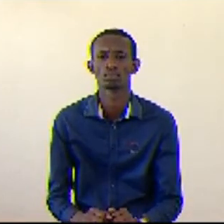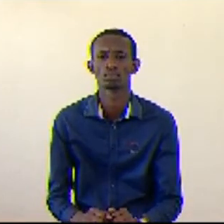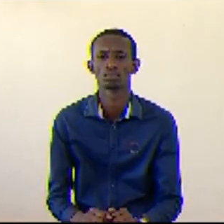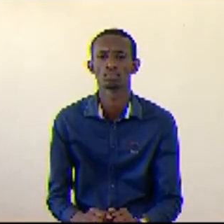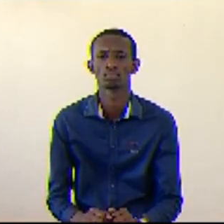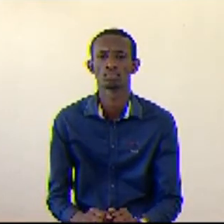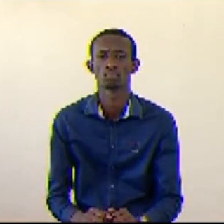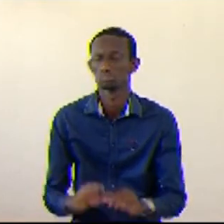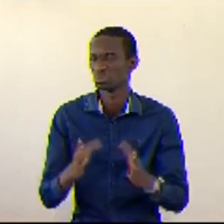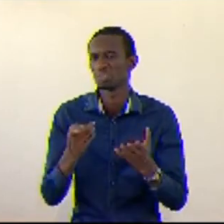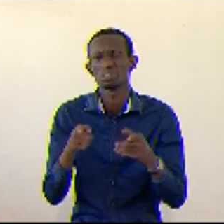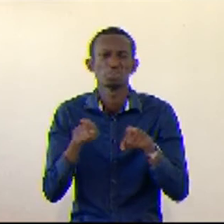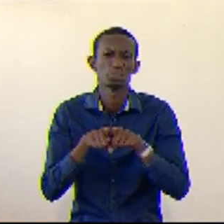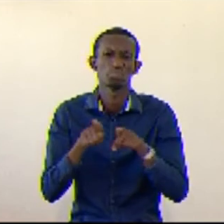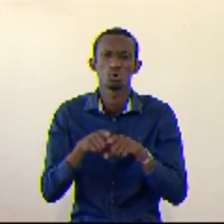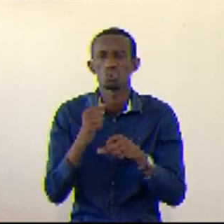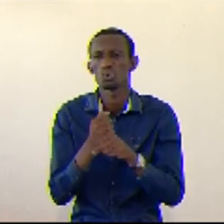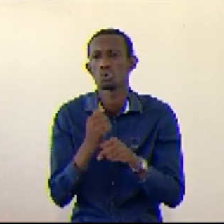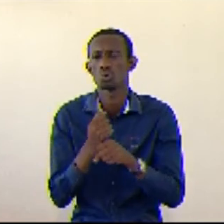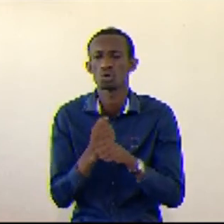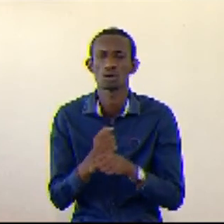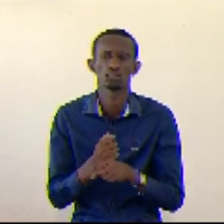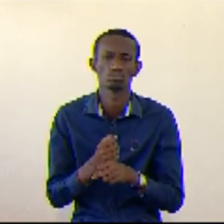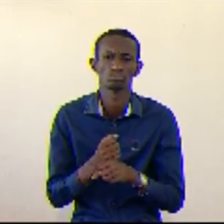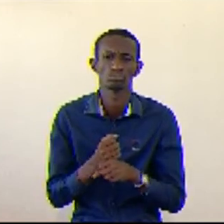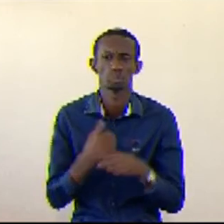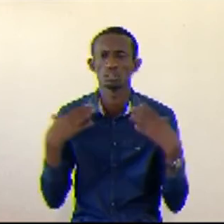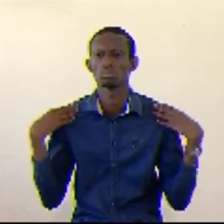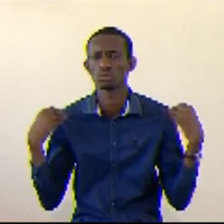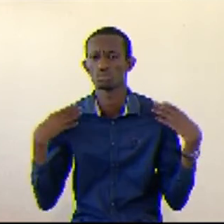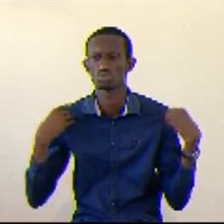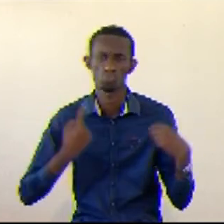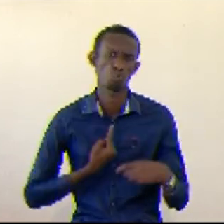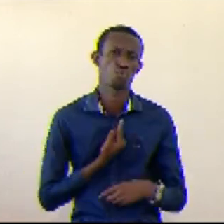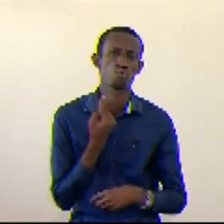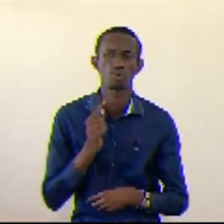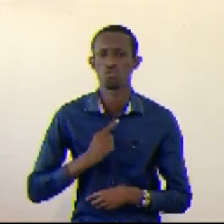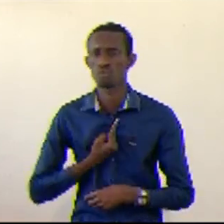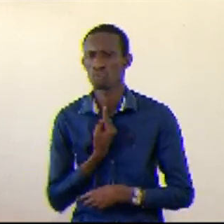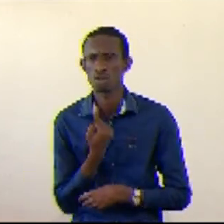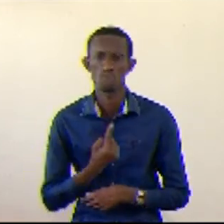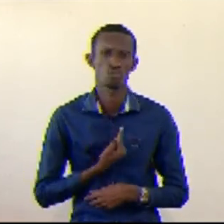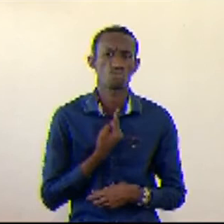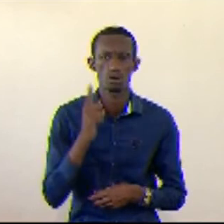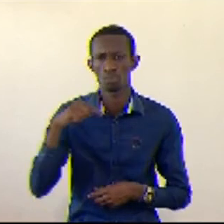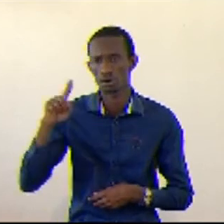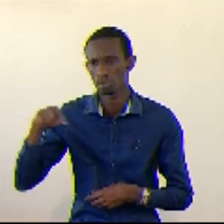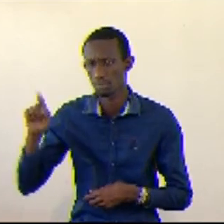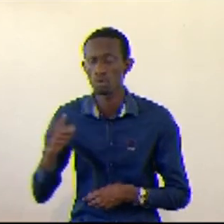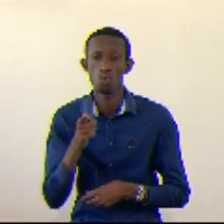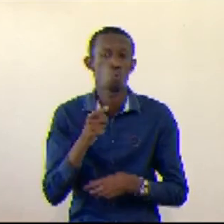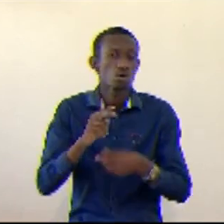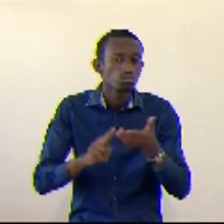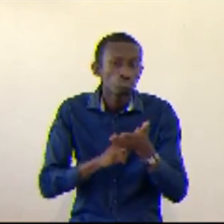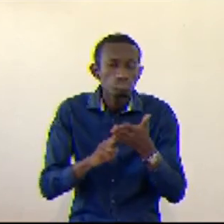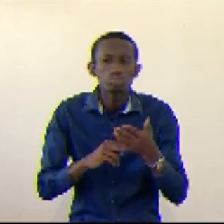like auto-evaluation. I'm not going to solve that. You are going to follow the method used, and you do